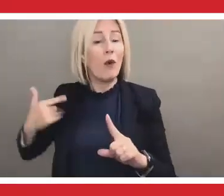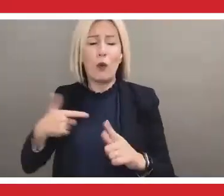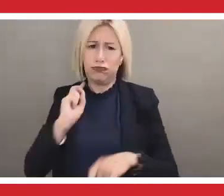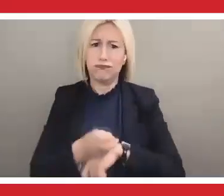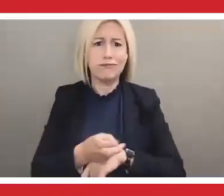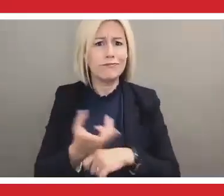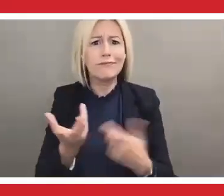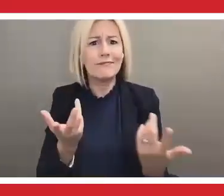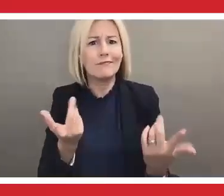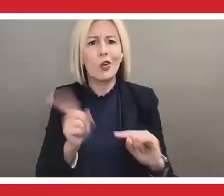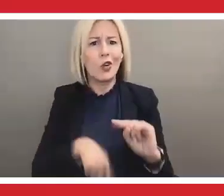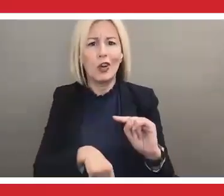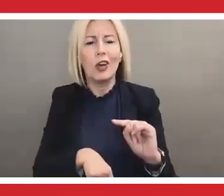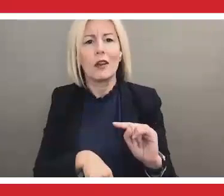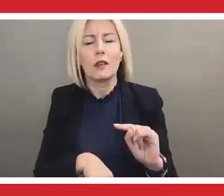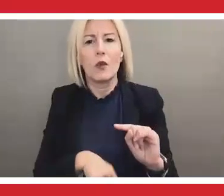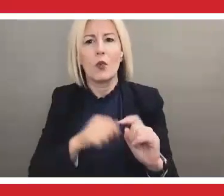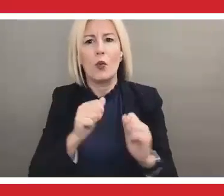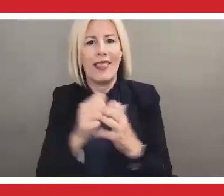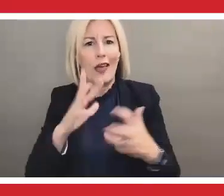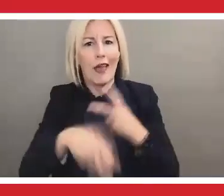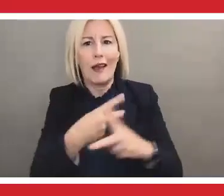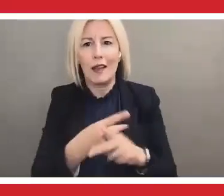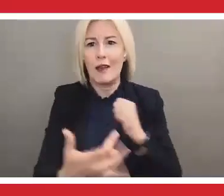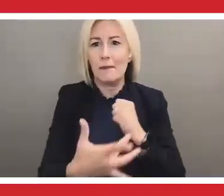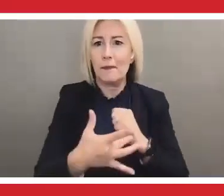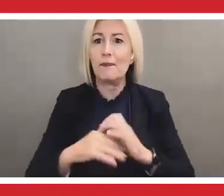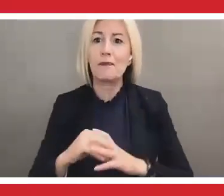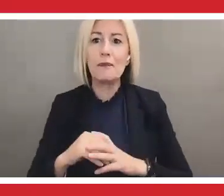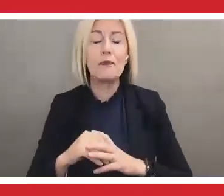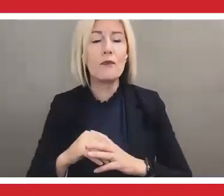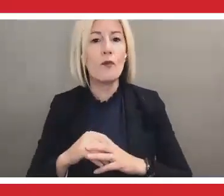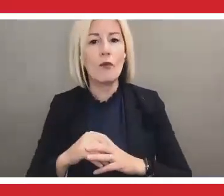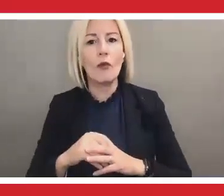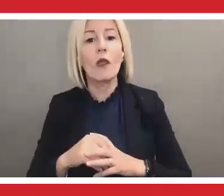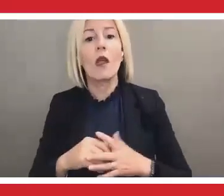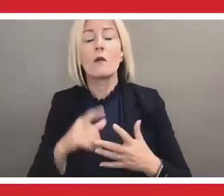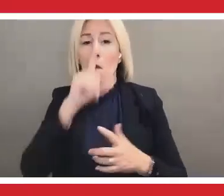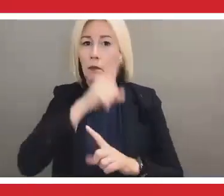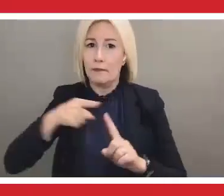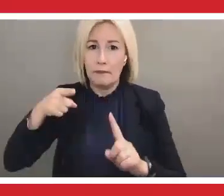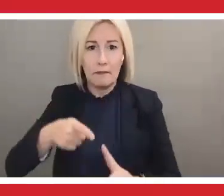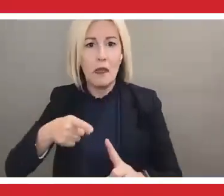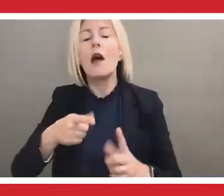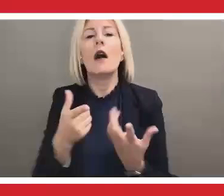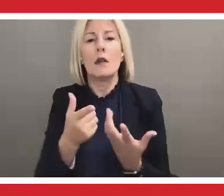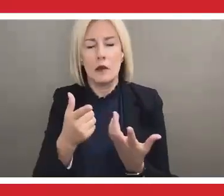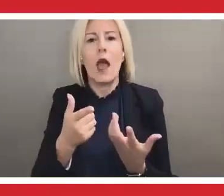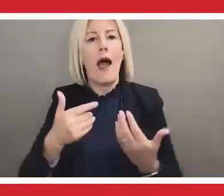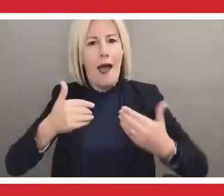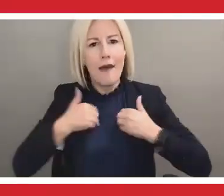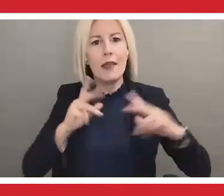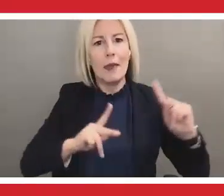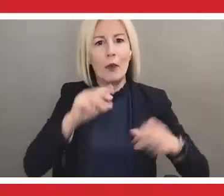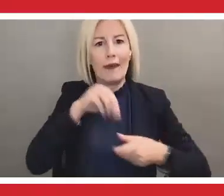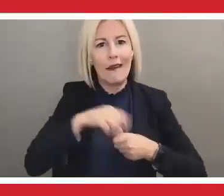and wires type of technology. So it comes down to some degree about having people in government who can understand what some of